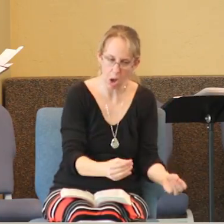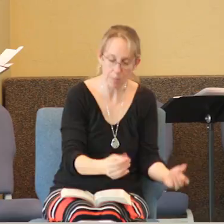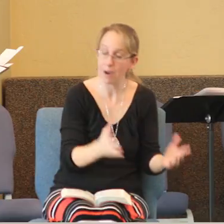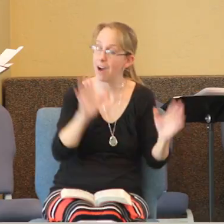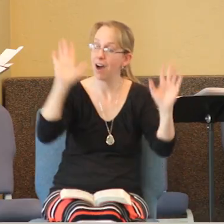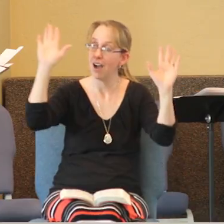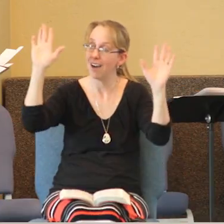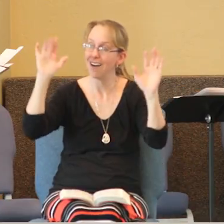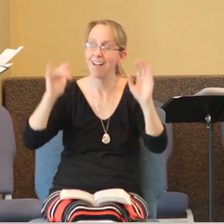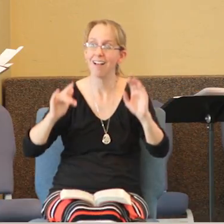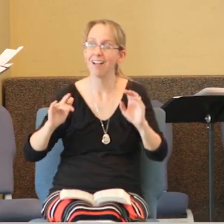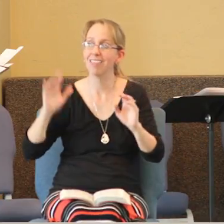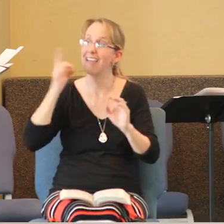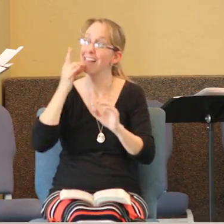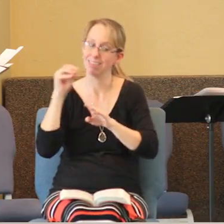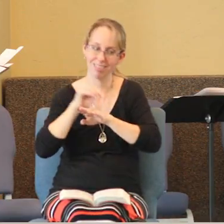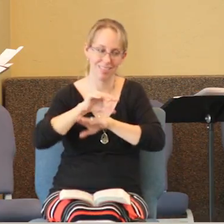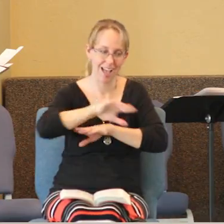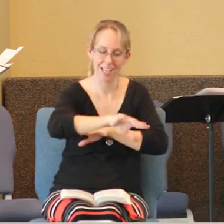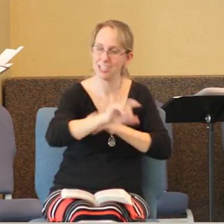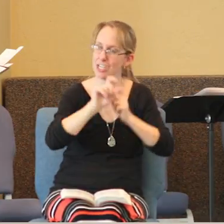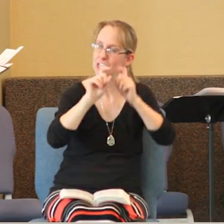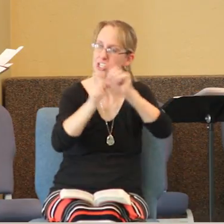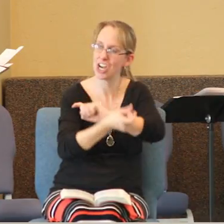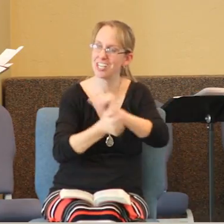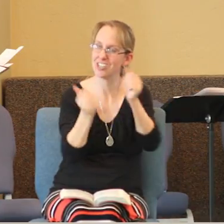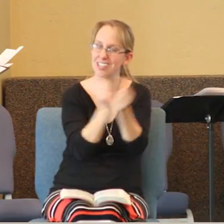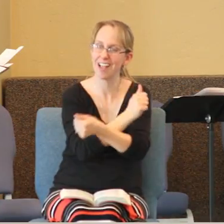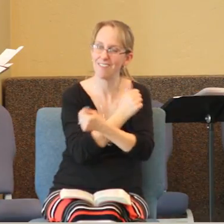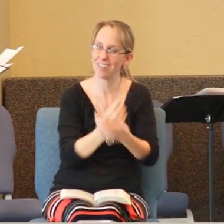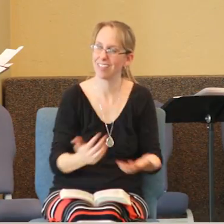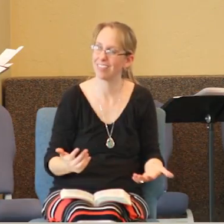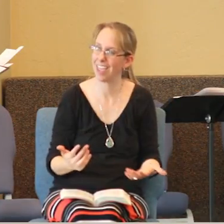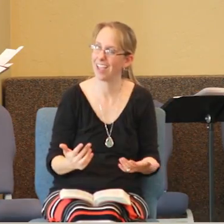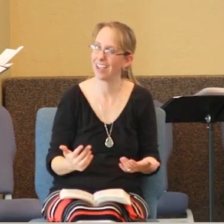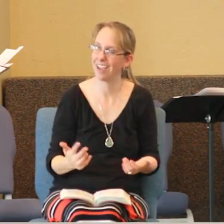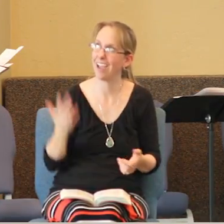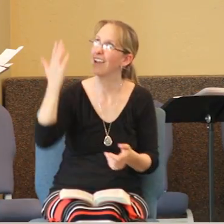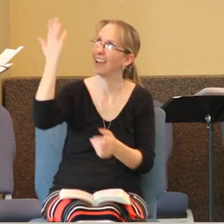everything. And that Jesus is the light.